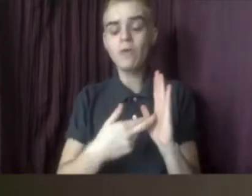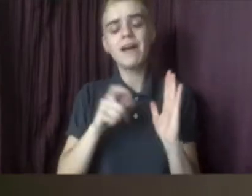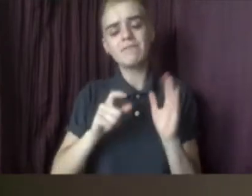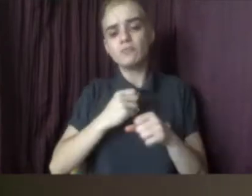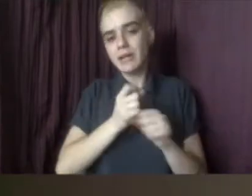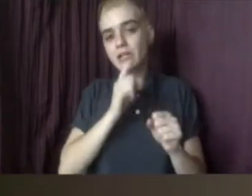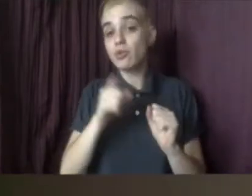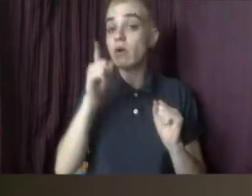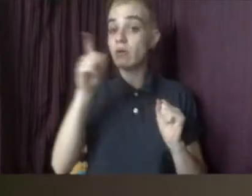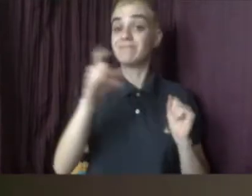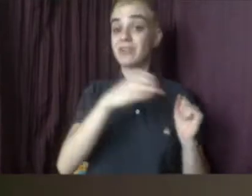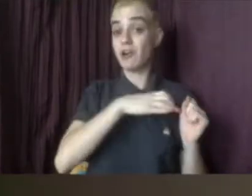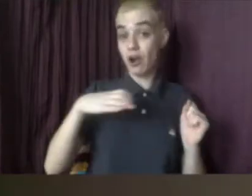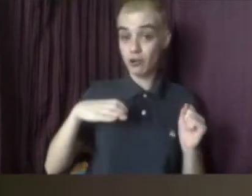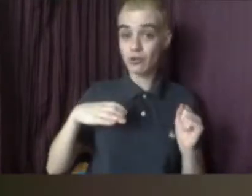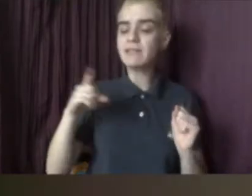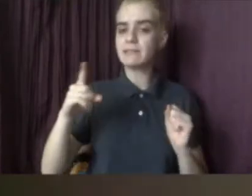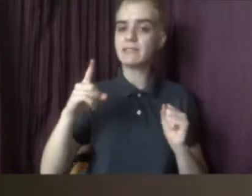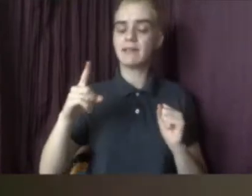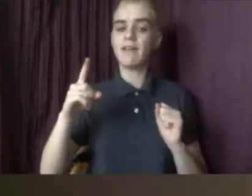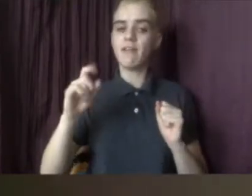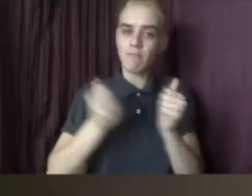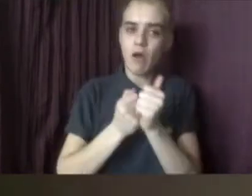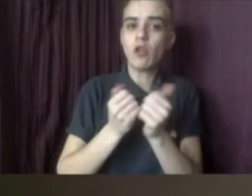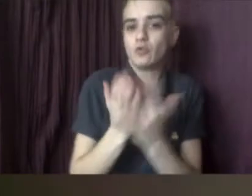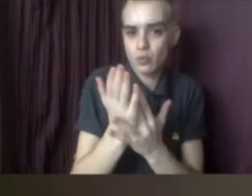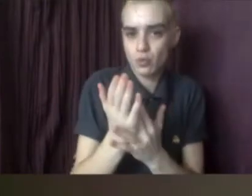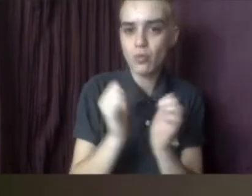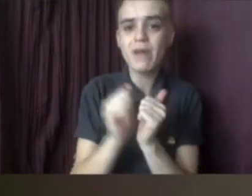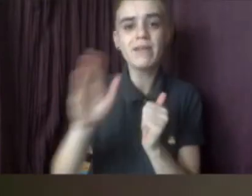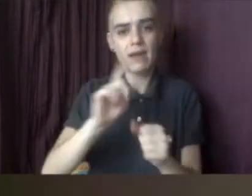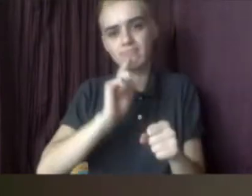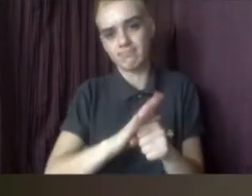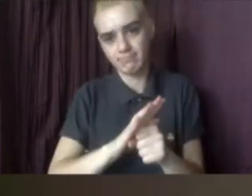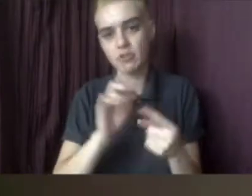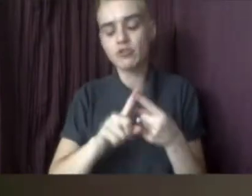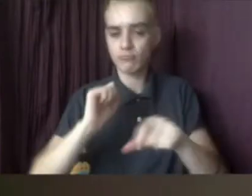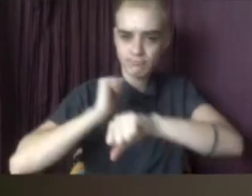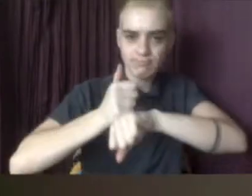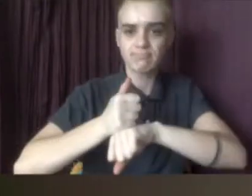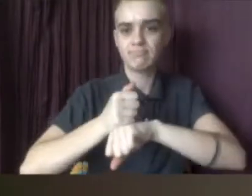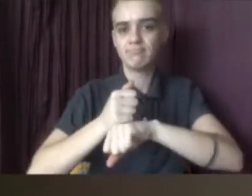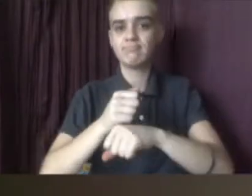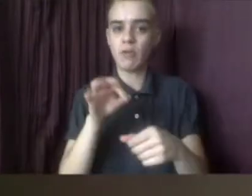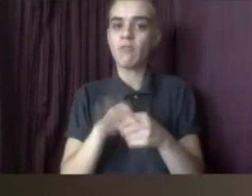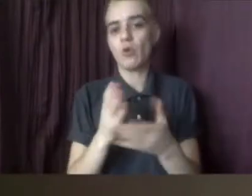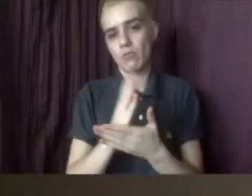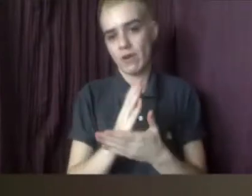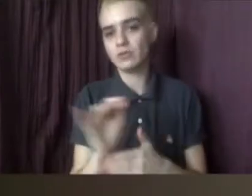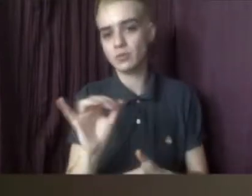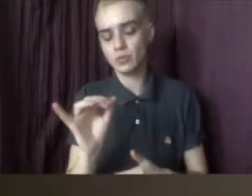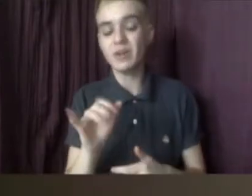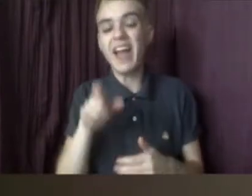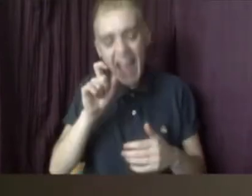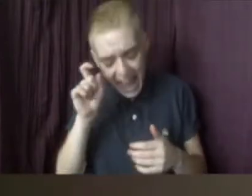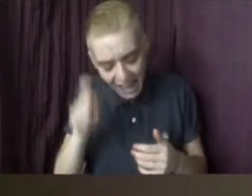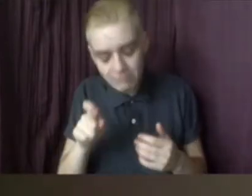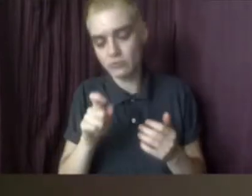Great, thank you, Quincy. I appreciate that summary. I know that my video is frozen, but I'm working on that technical difficulty.